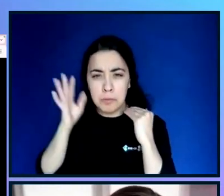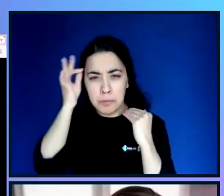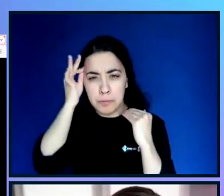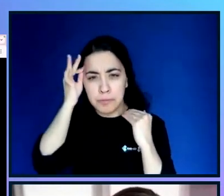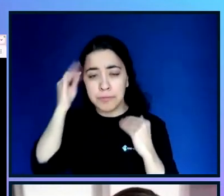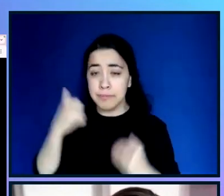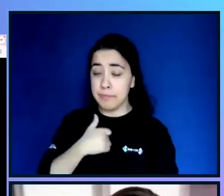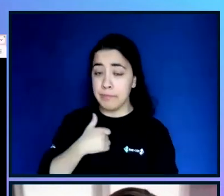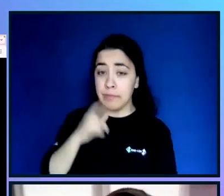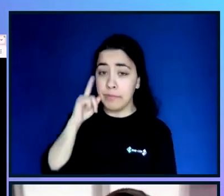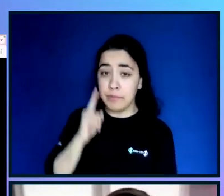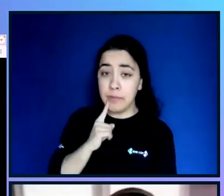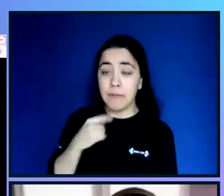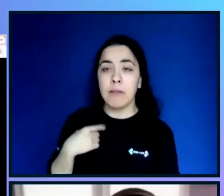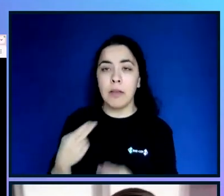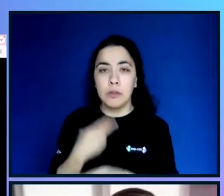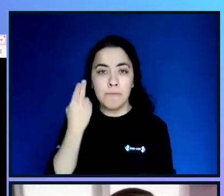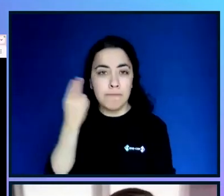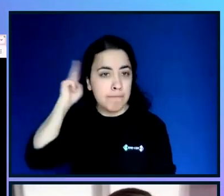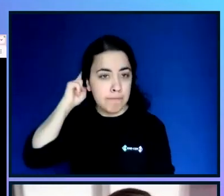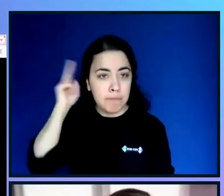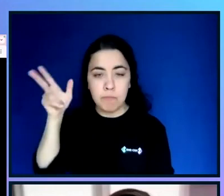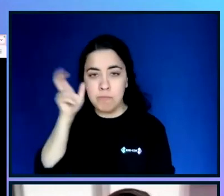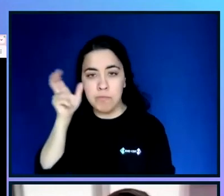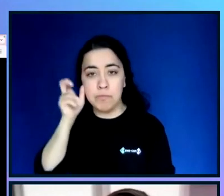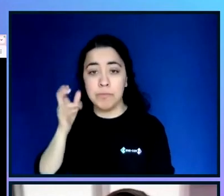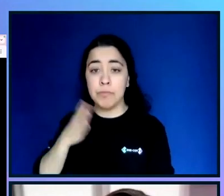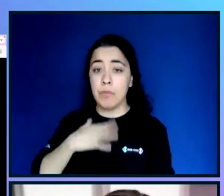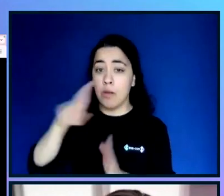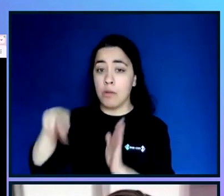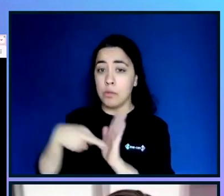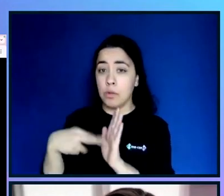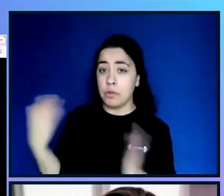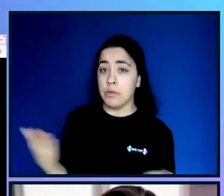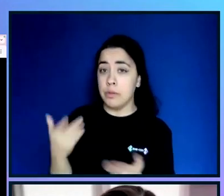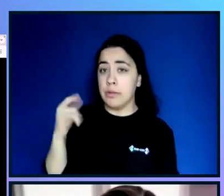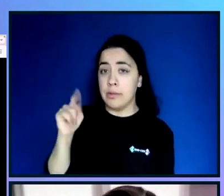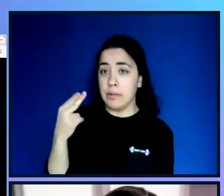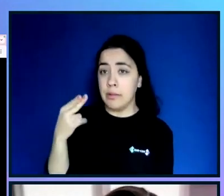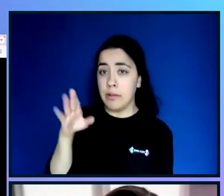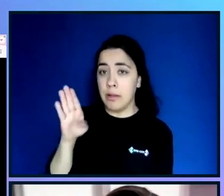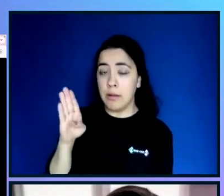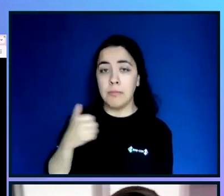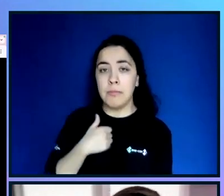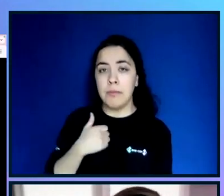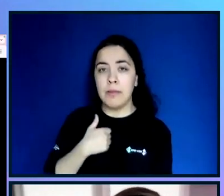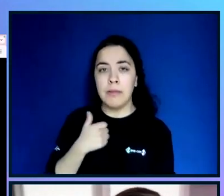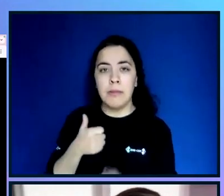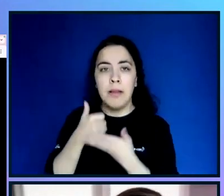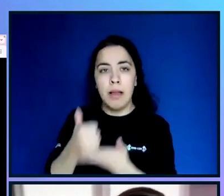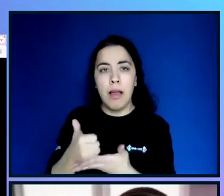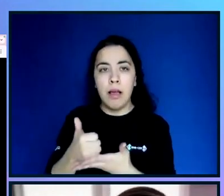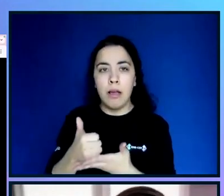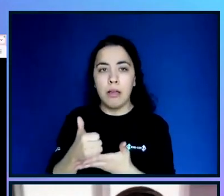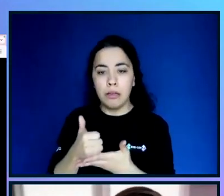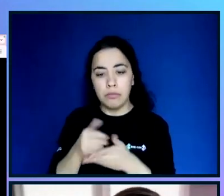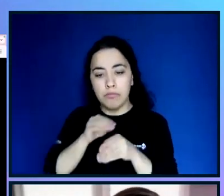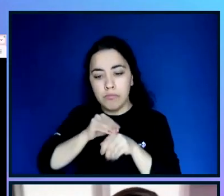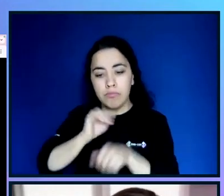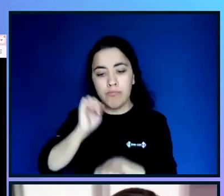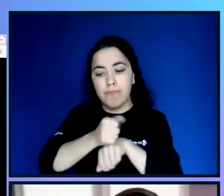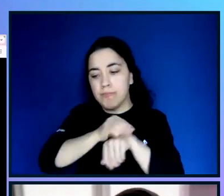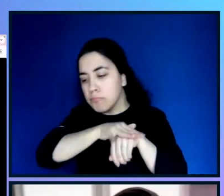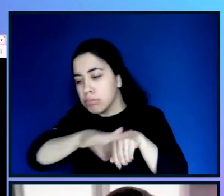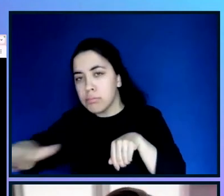hear. One of my roles here at GitHub is to help scale accessibility across design while